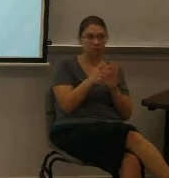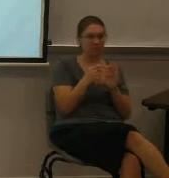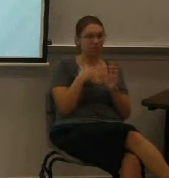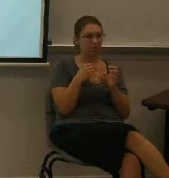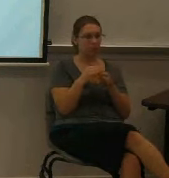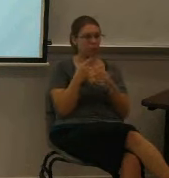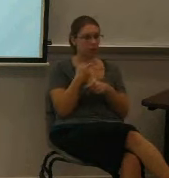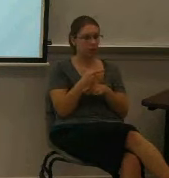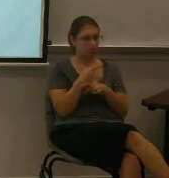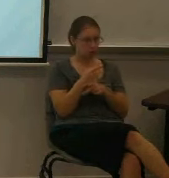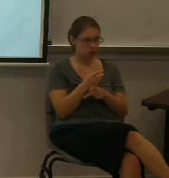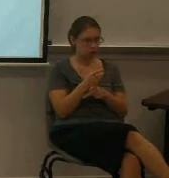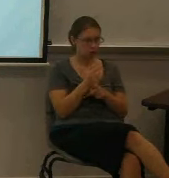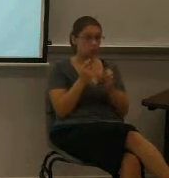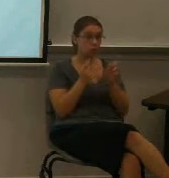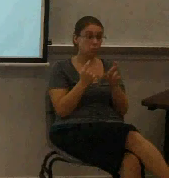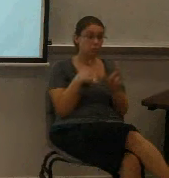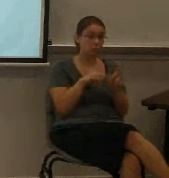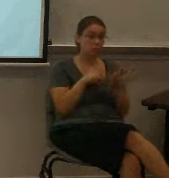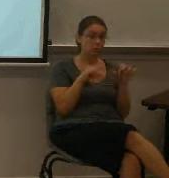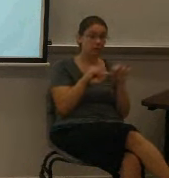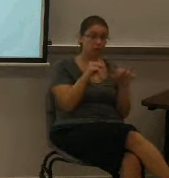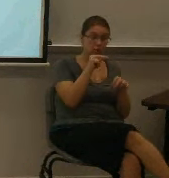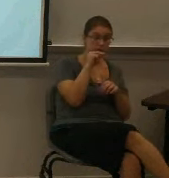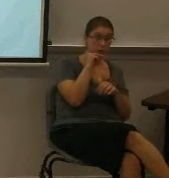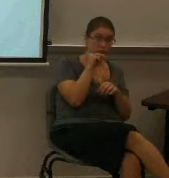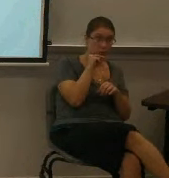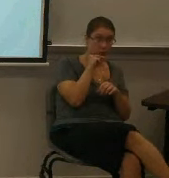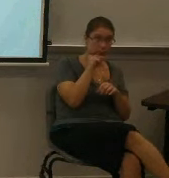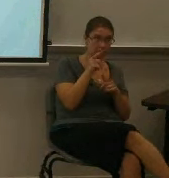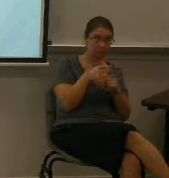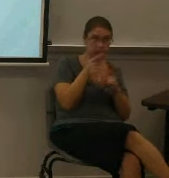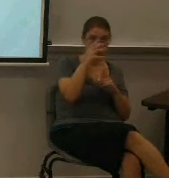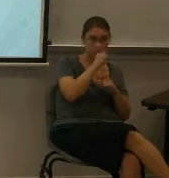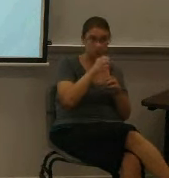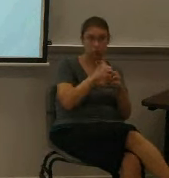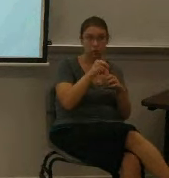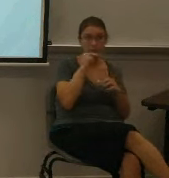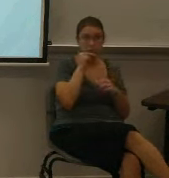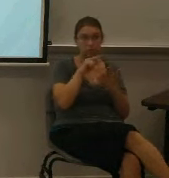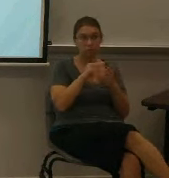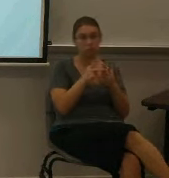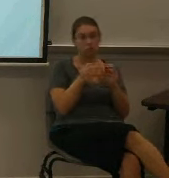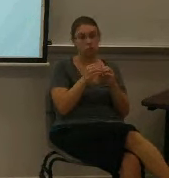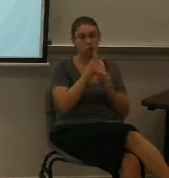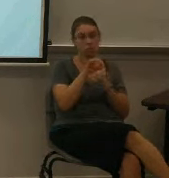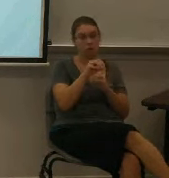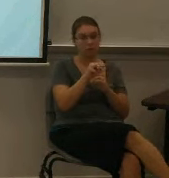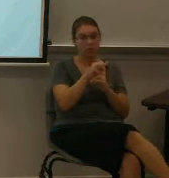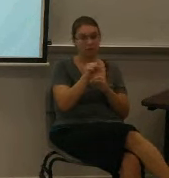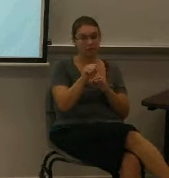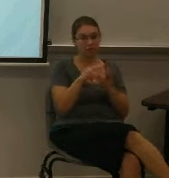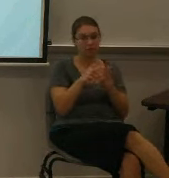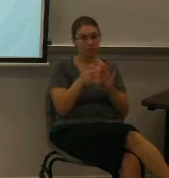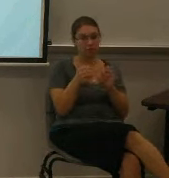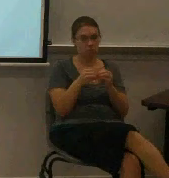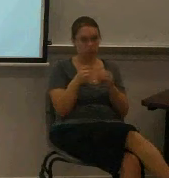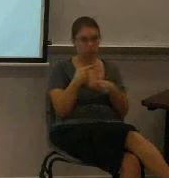production. Or we measure the nutrients and assume that more nutrients means more biomass, which means more